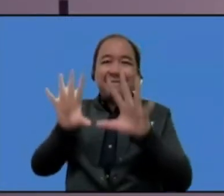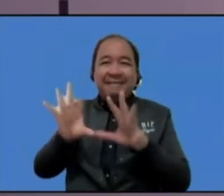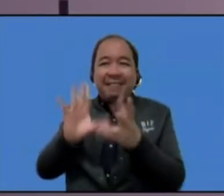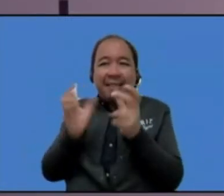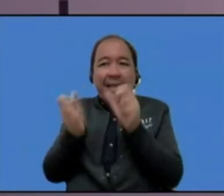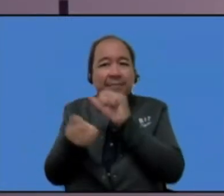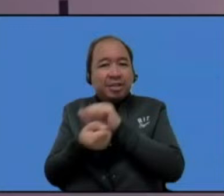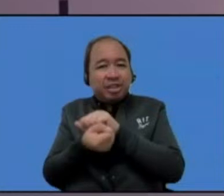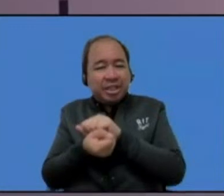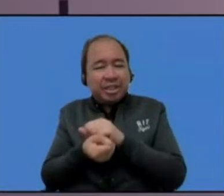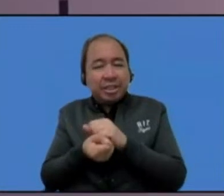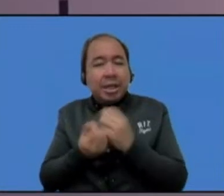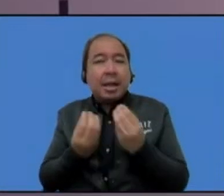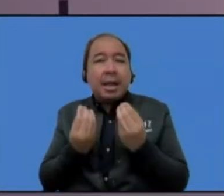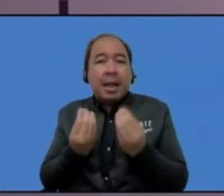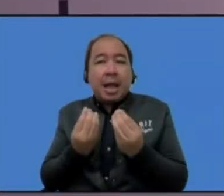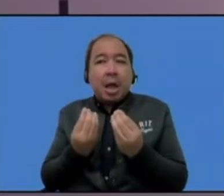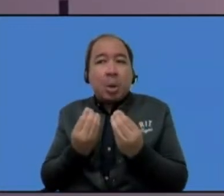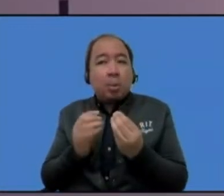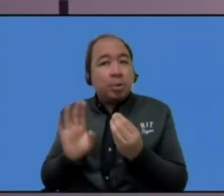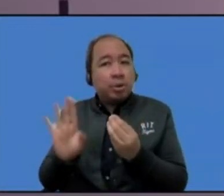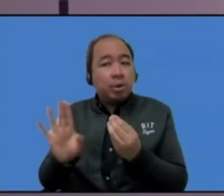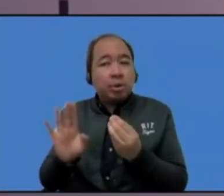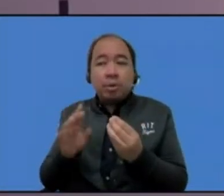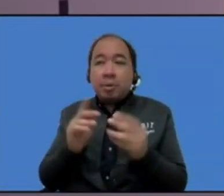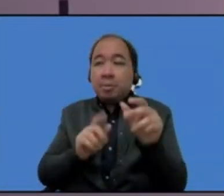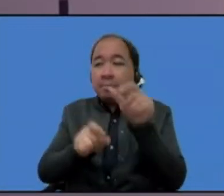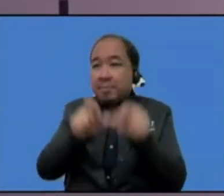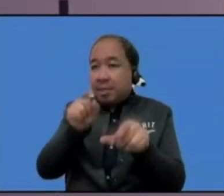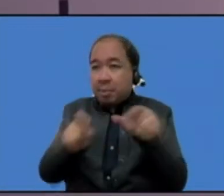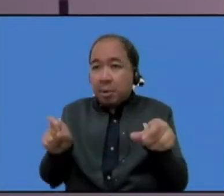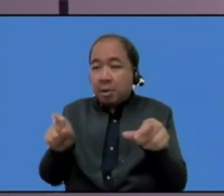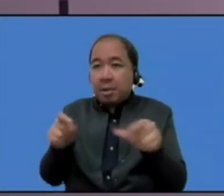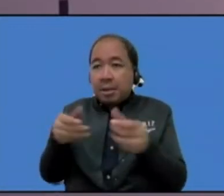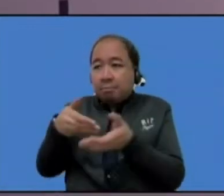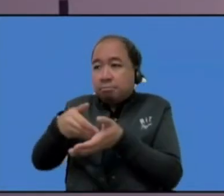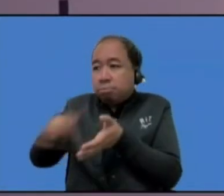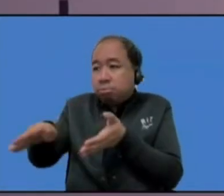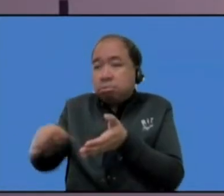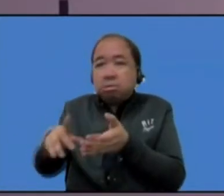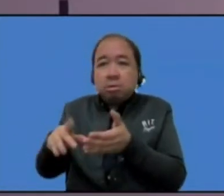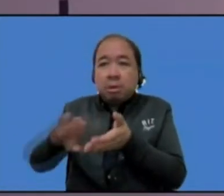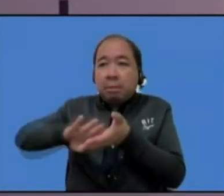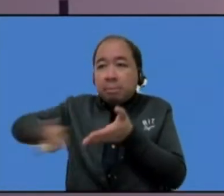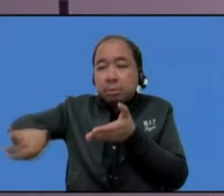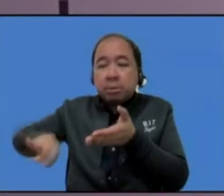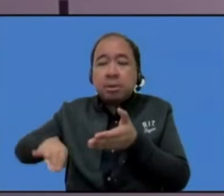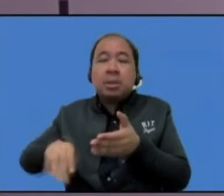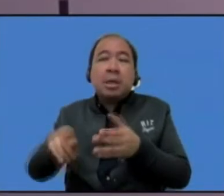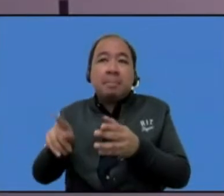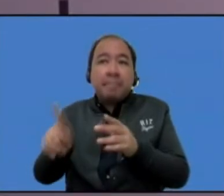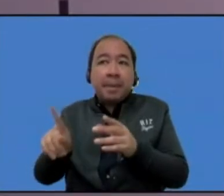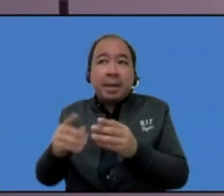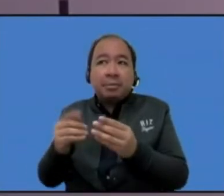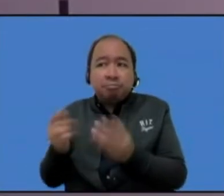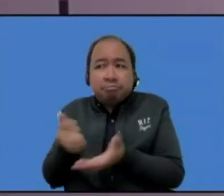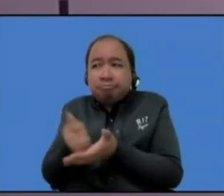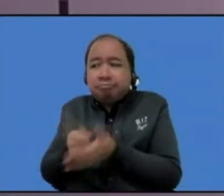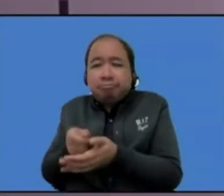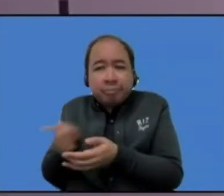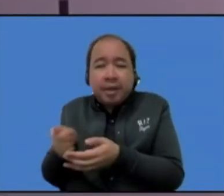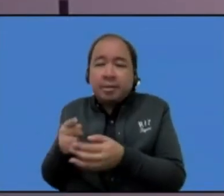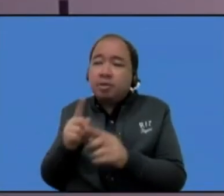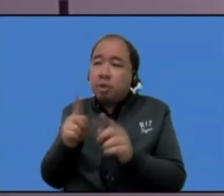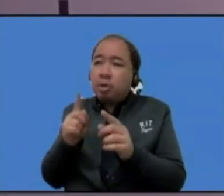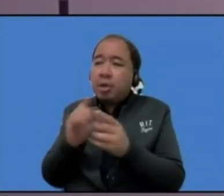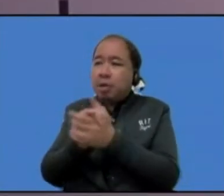of internally displaced persons in their responses. So kudos for that. I think we have